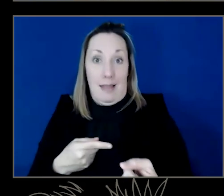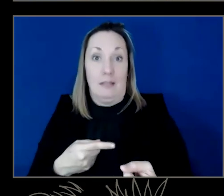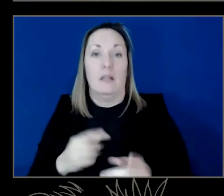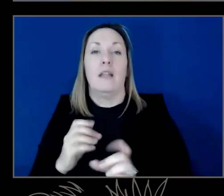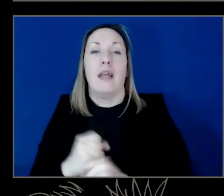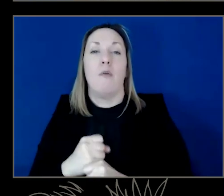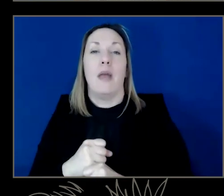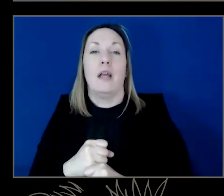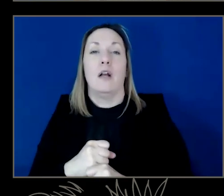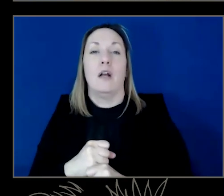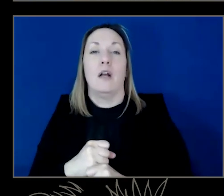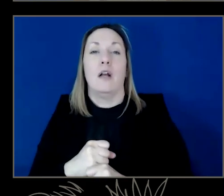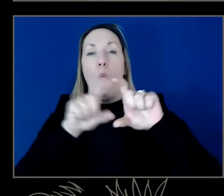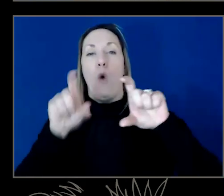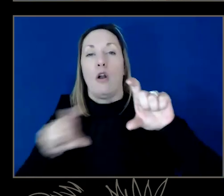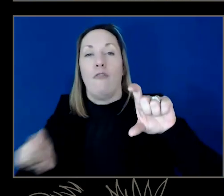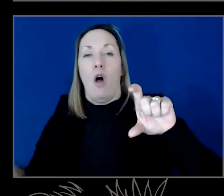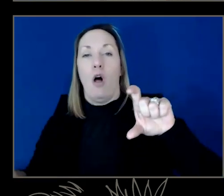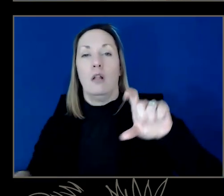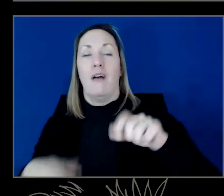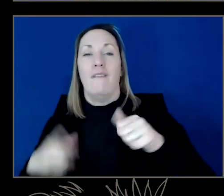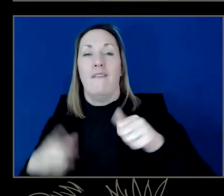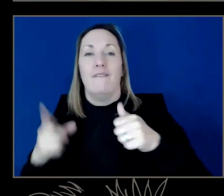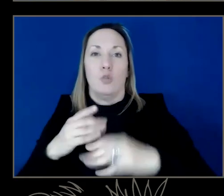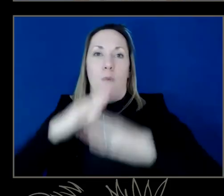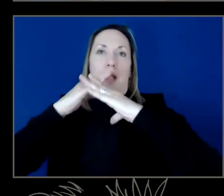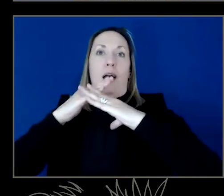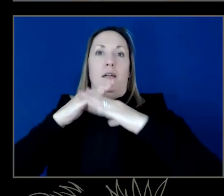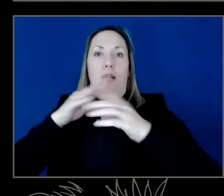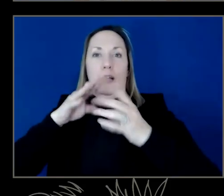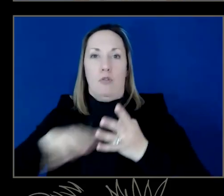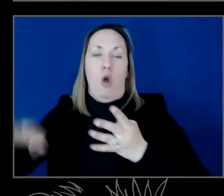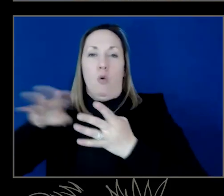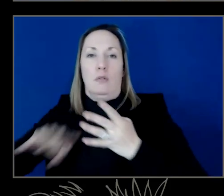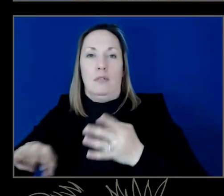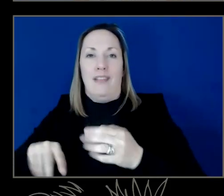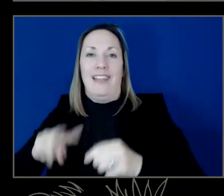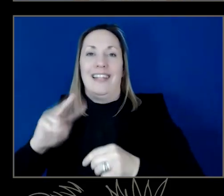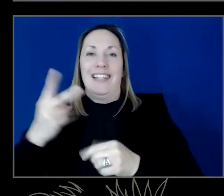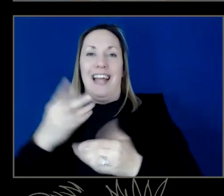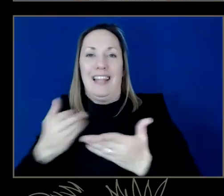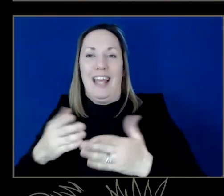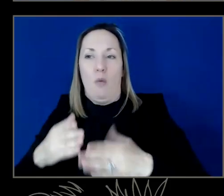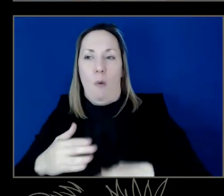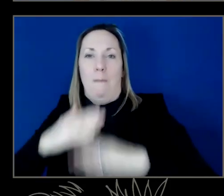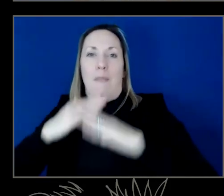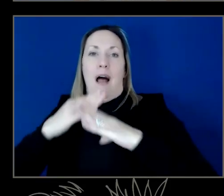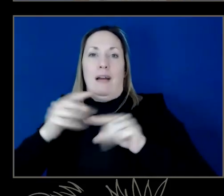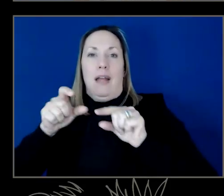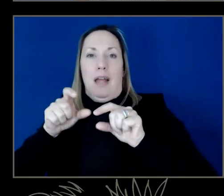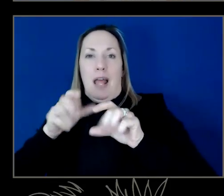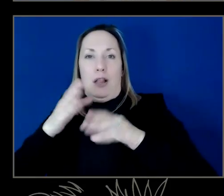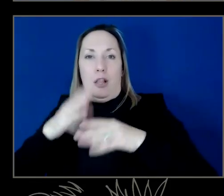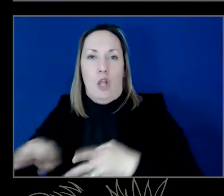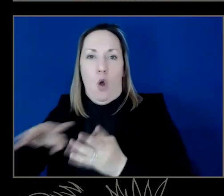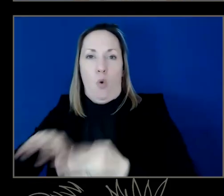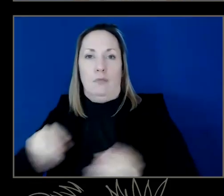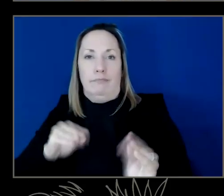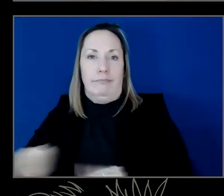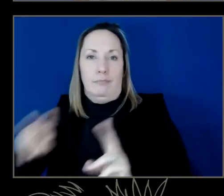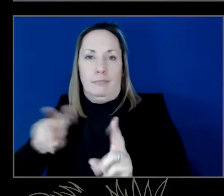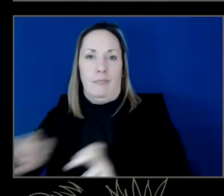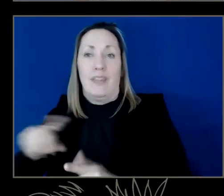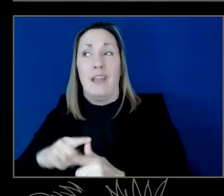create a waterfall. The first thing will block and load, and then the second thing will block and load. And that will run on the client for